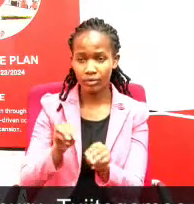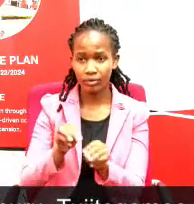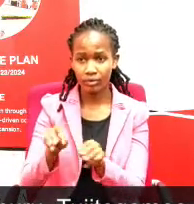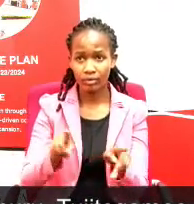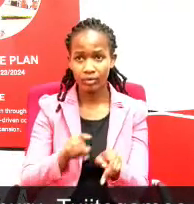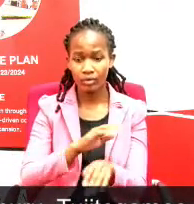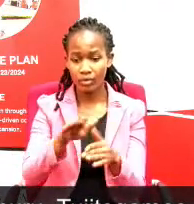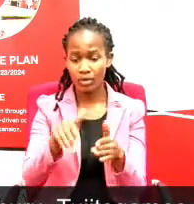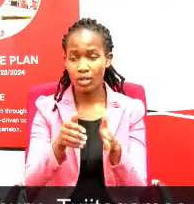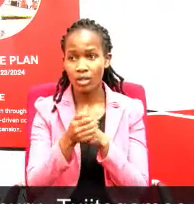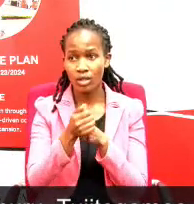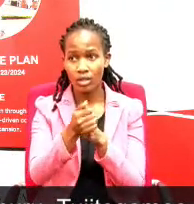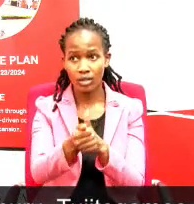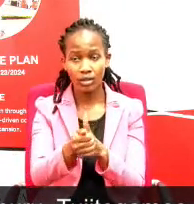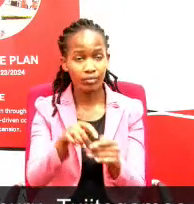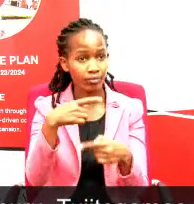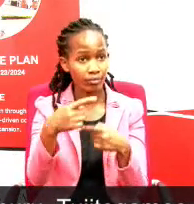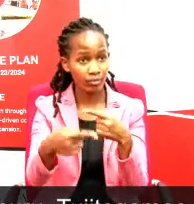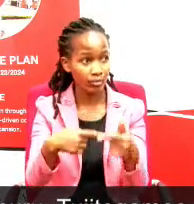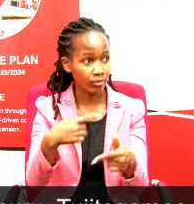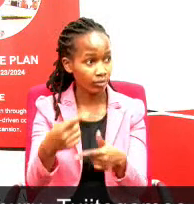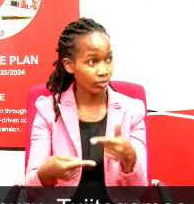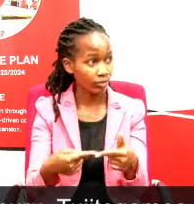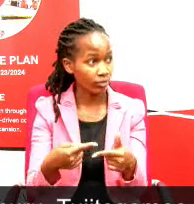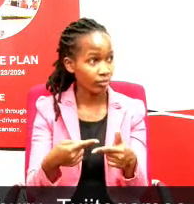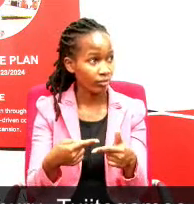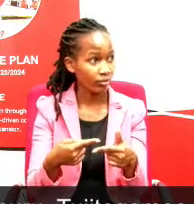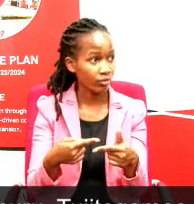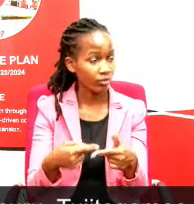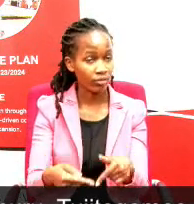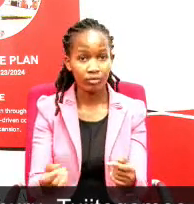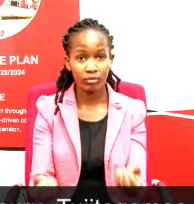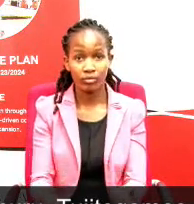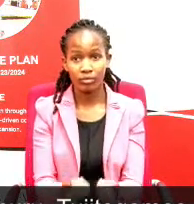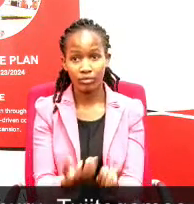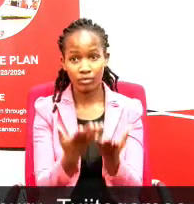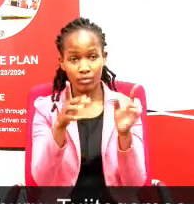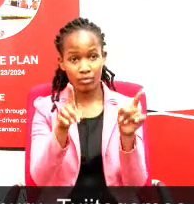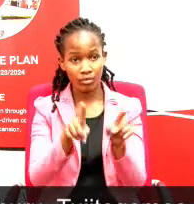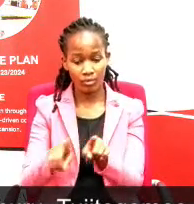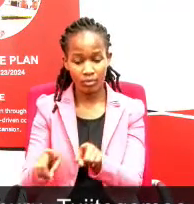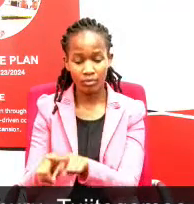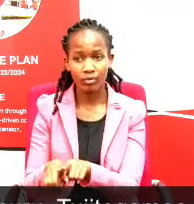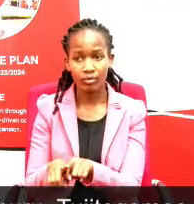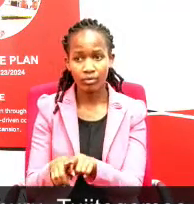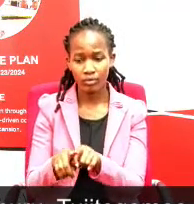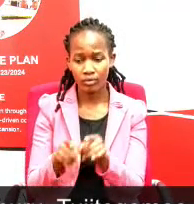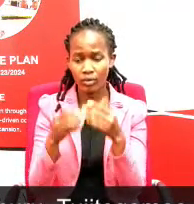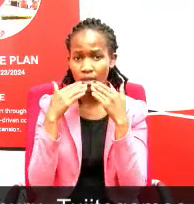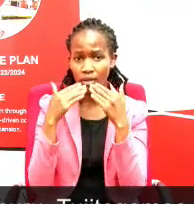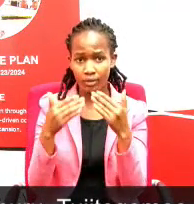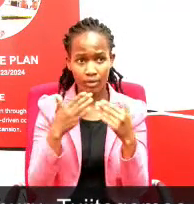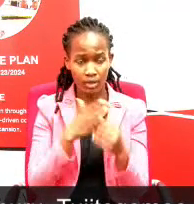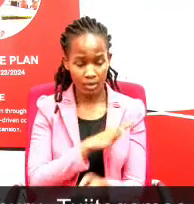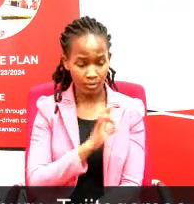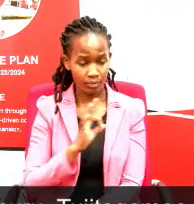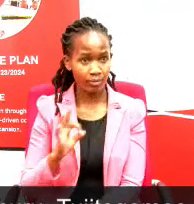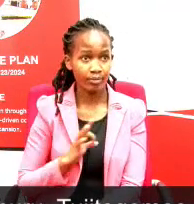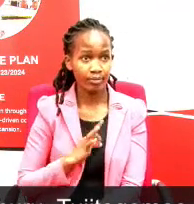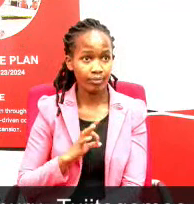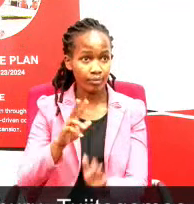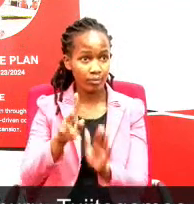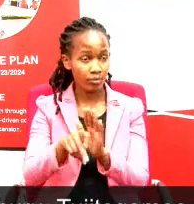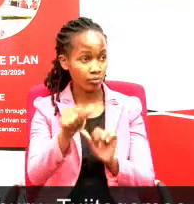and the entire leadership for gracing this occasion also. May I also thank our staff, the